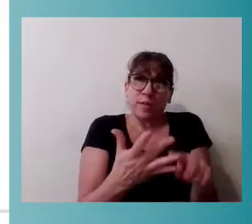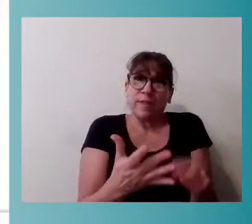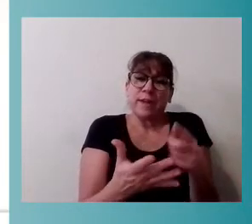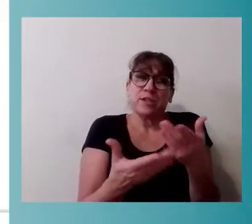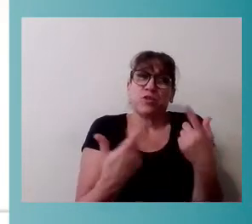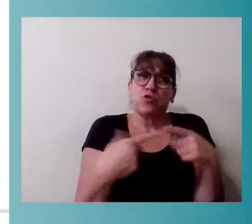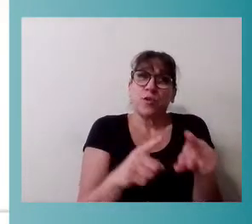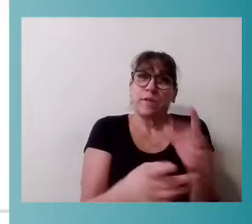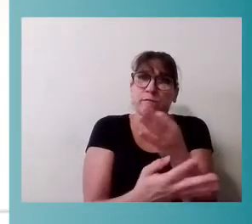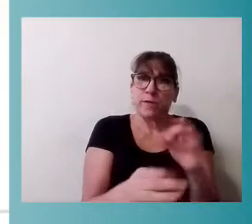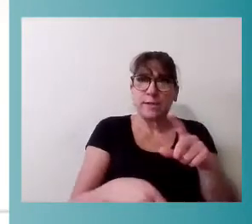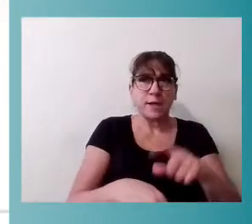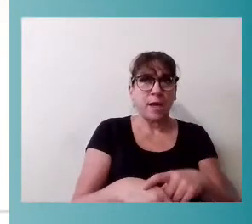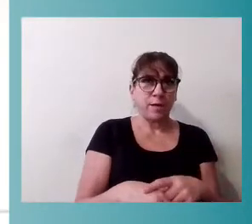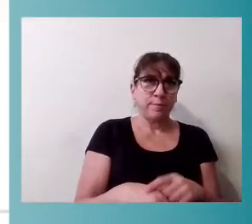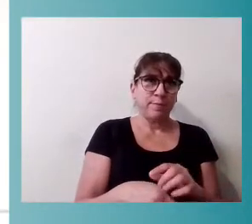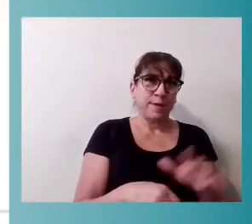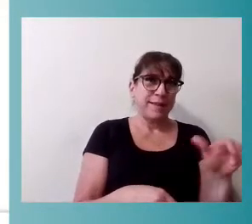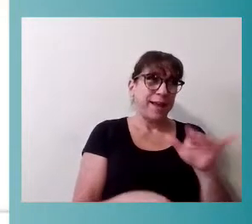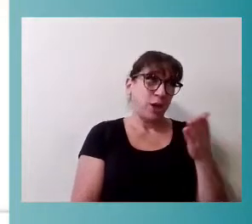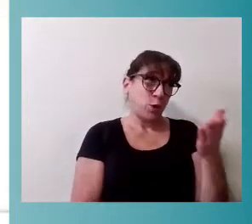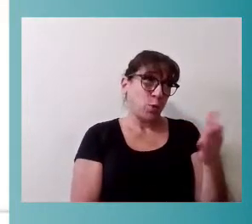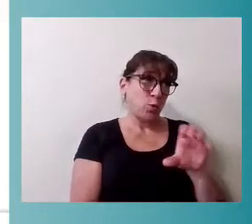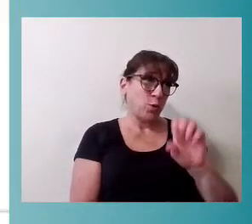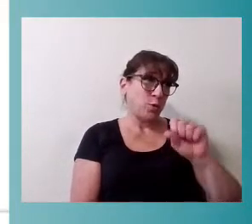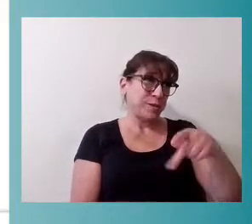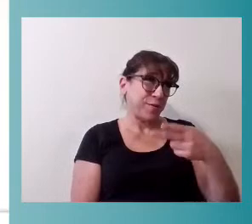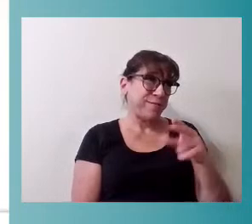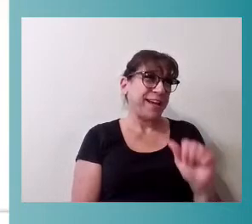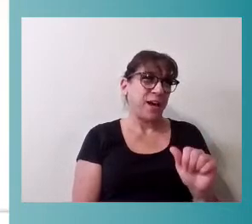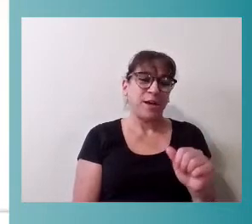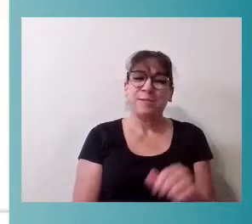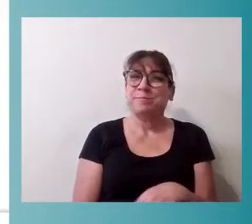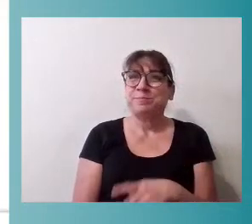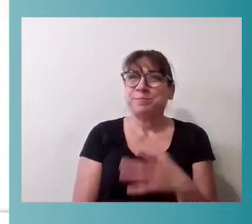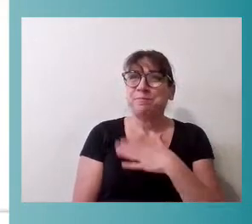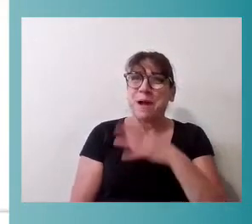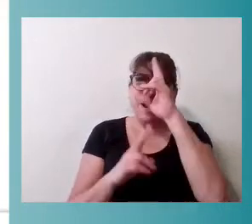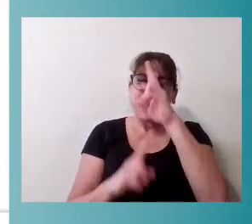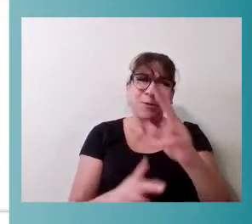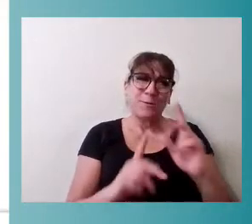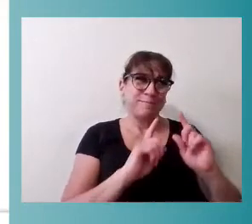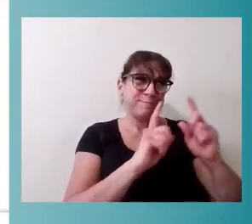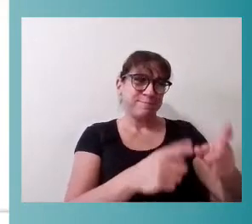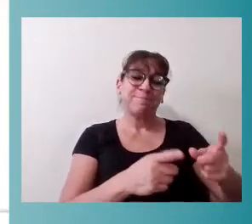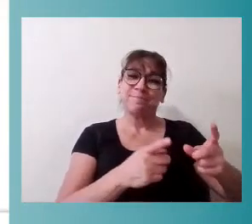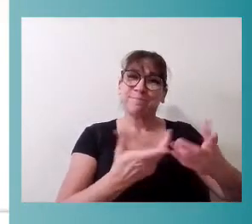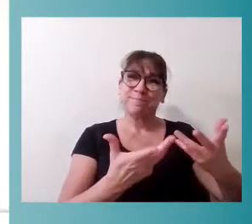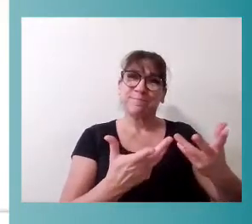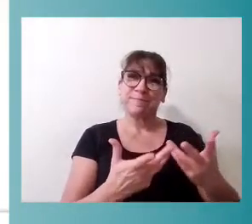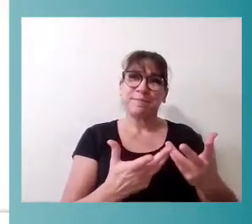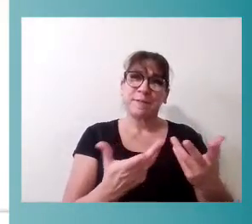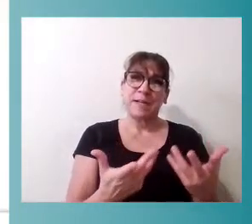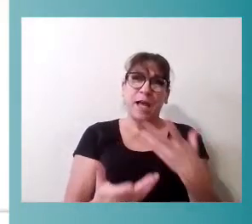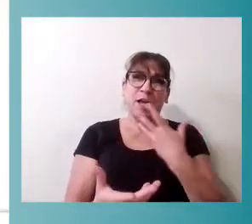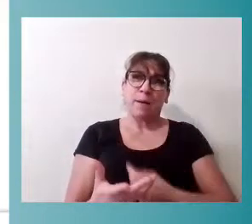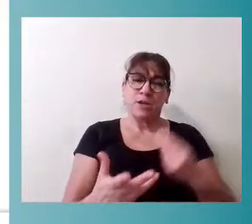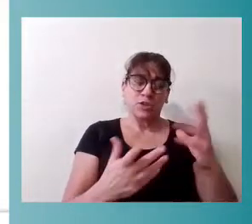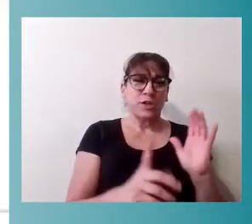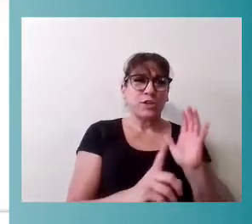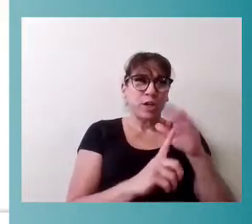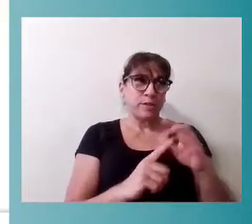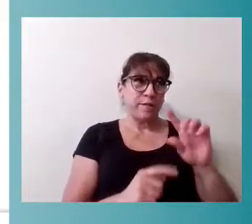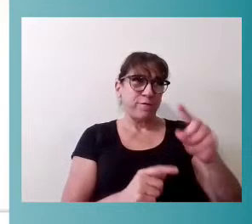time, just like you, DJ Sophia. It is my honor to present the Compassionate Champions First Chance Youth